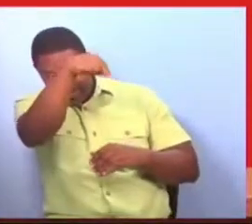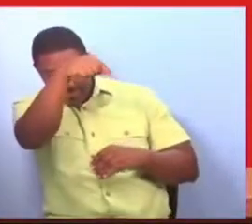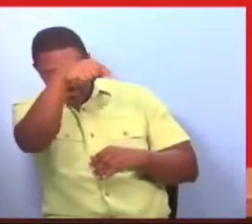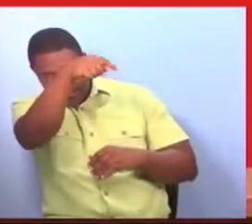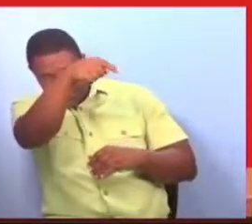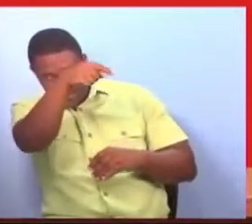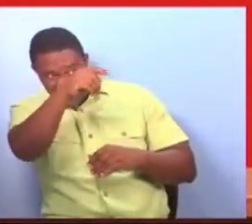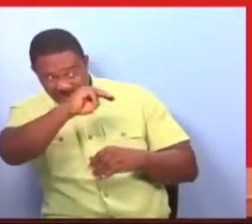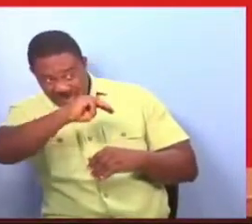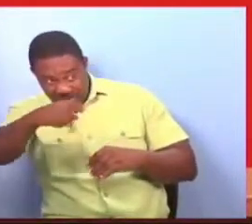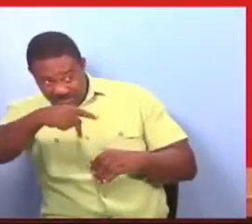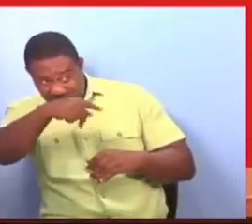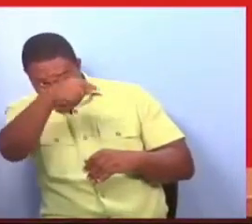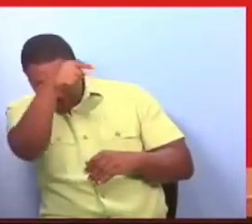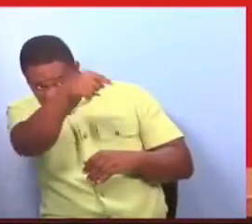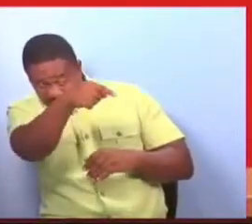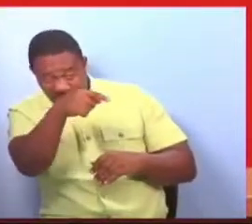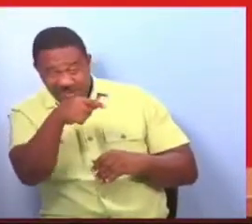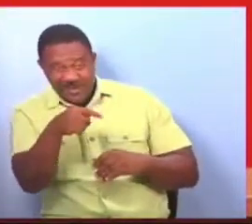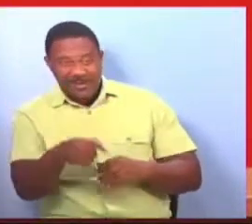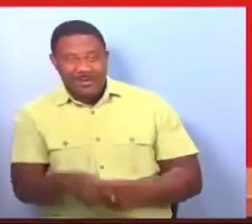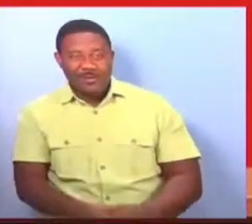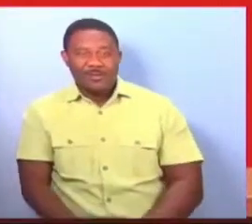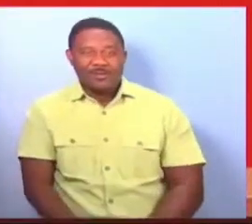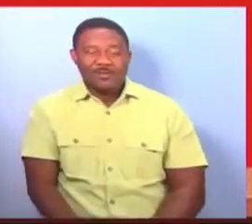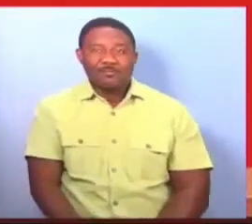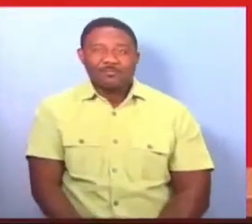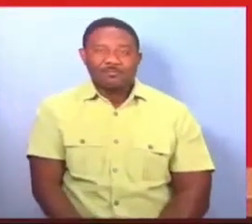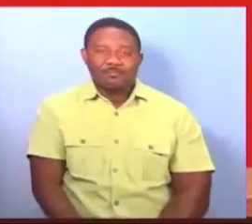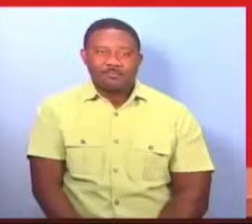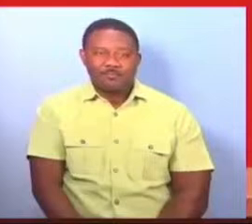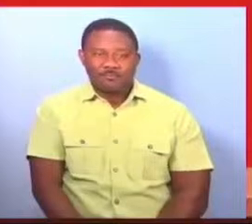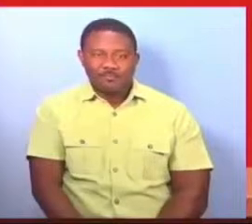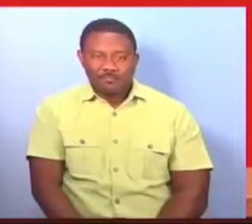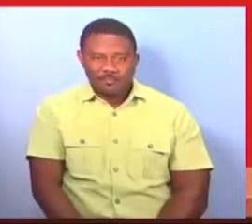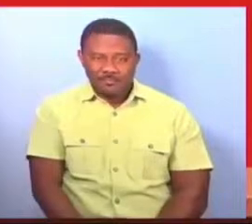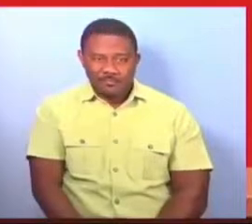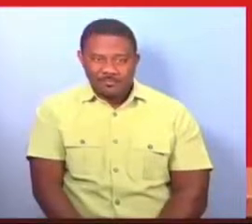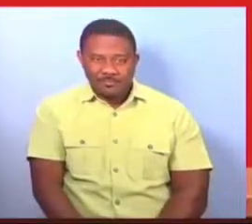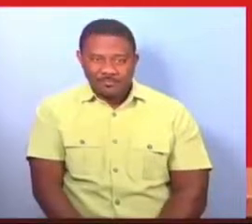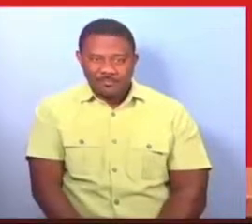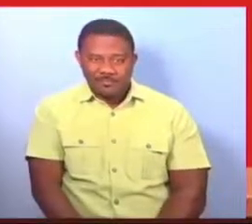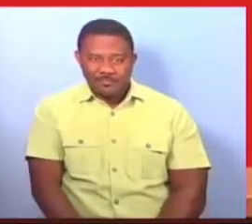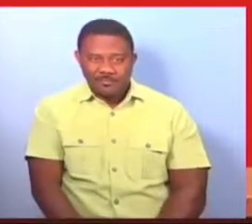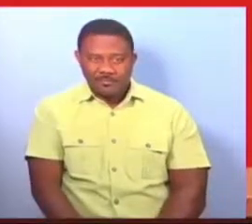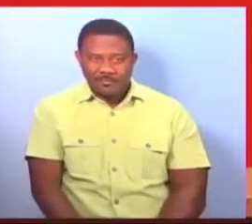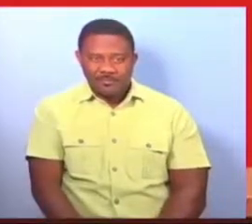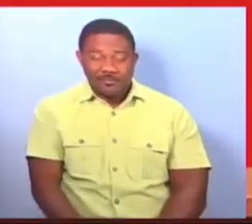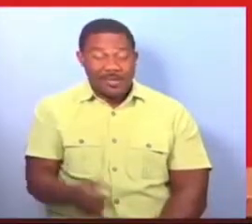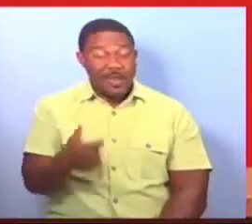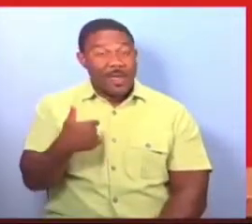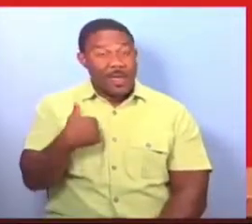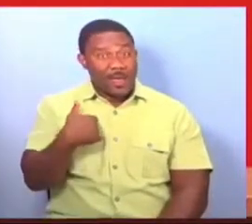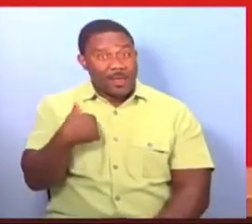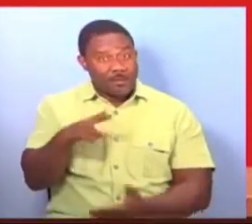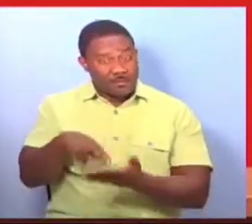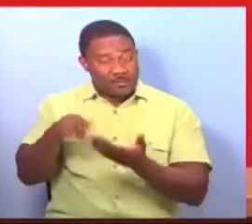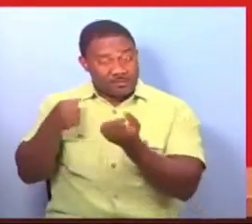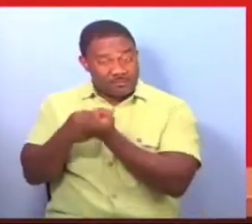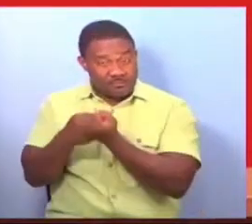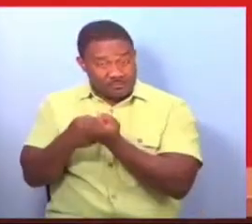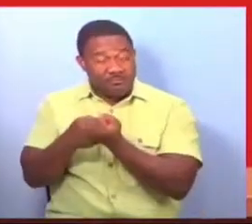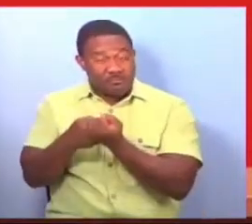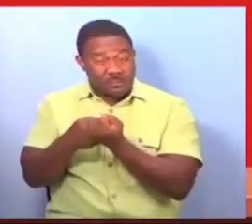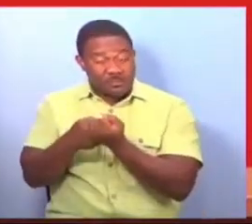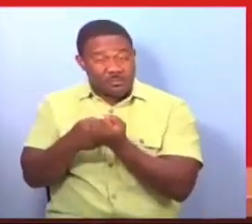Honorable member. Mr. Speaker, thank you for the opportunity. I rise to support the statement by the Chief